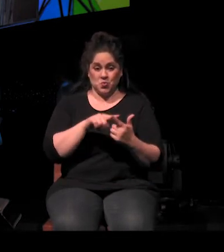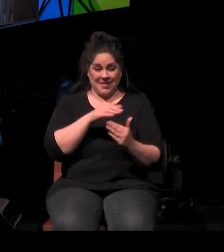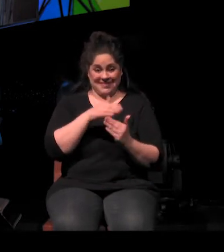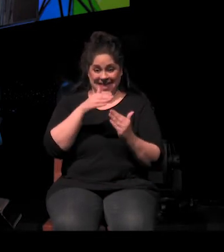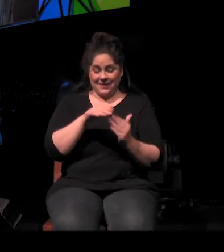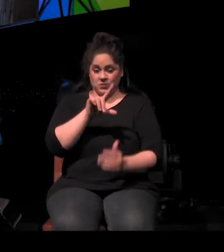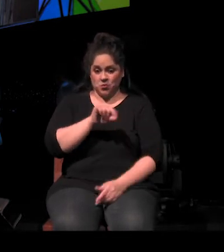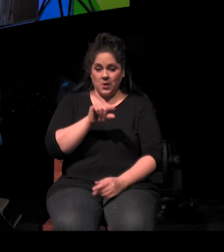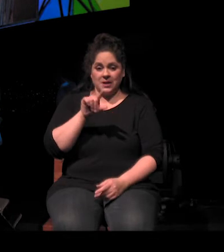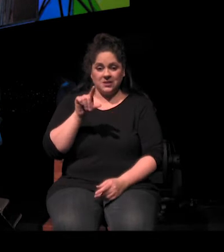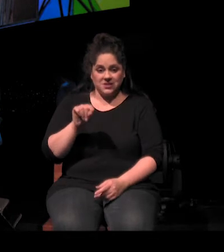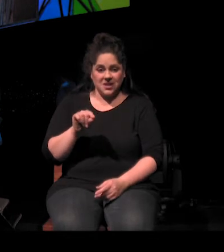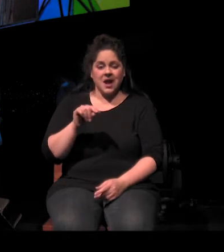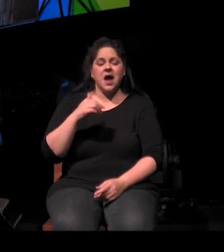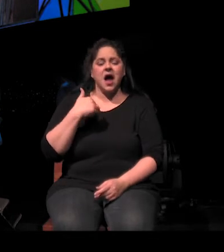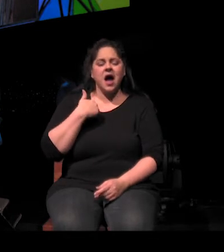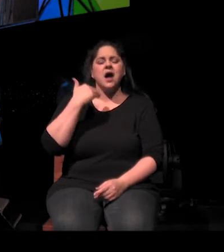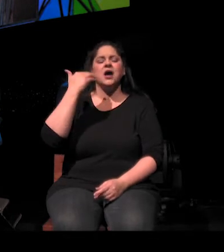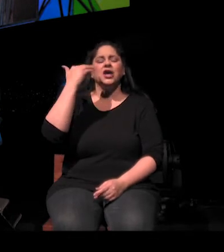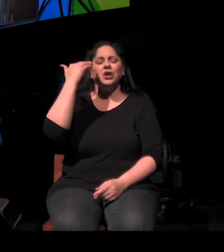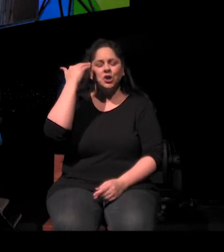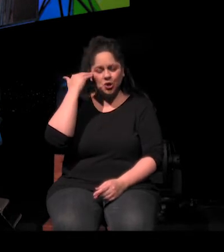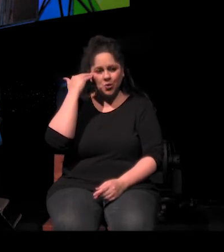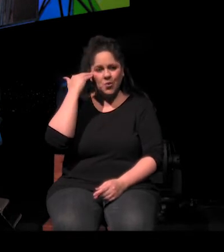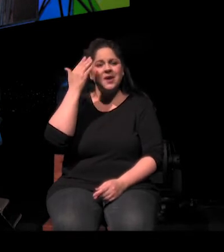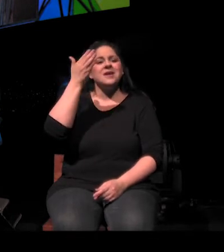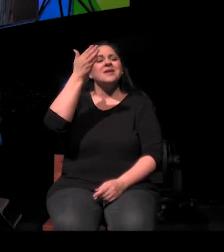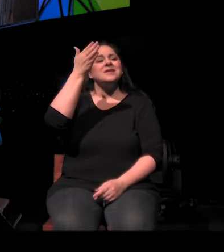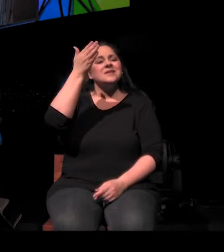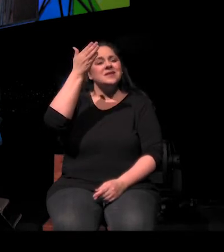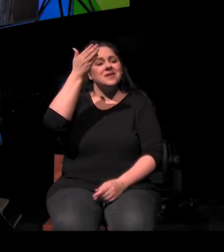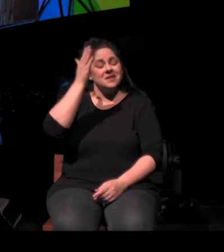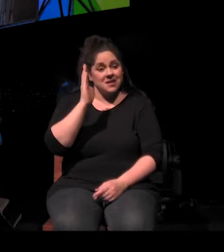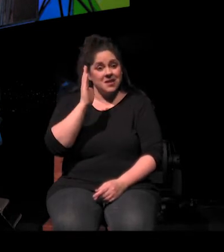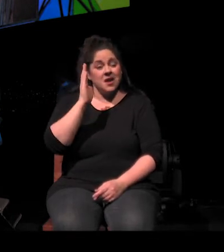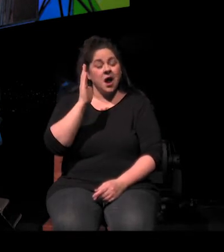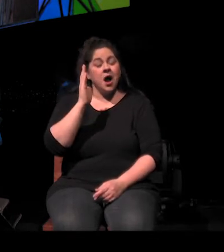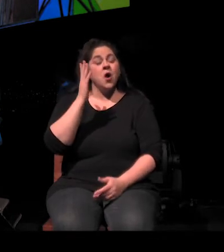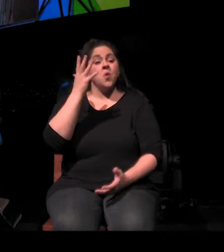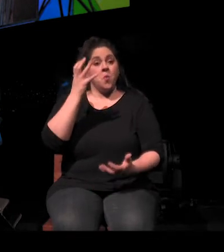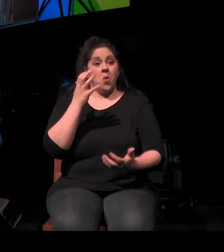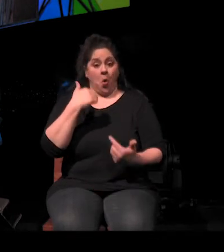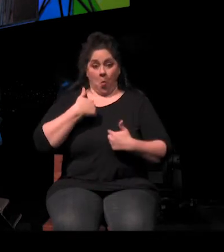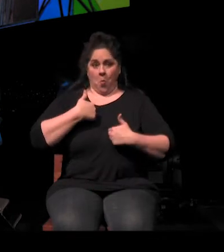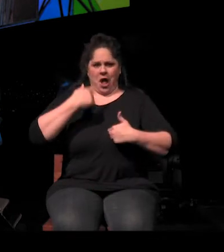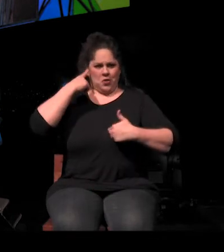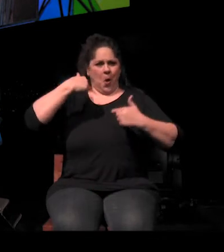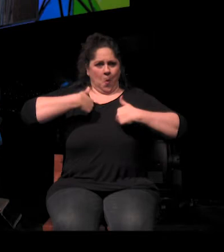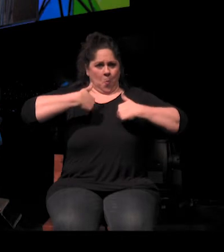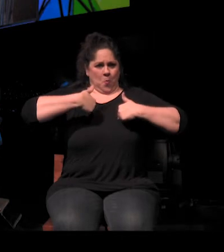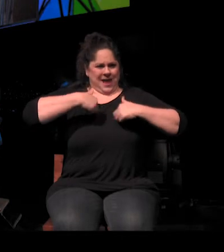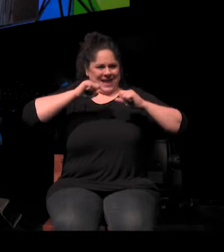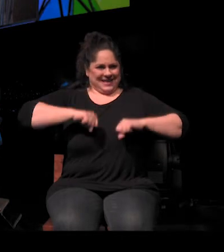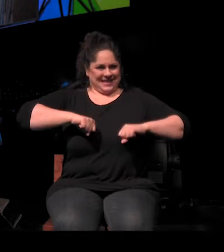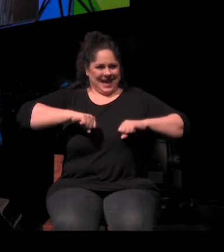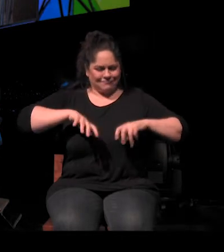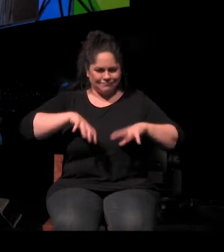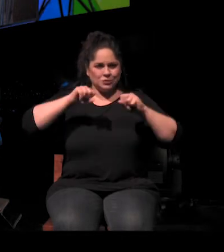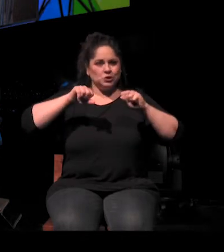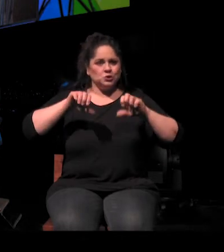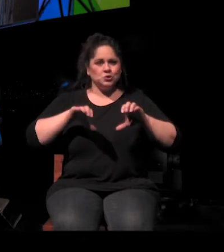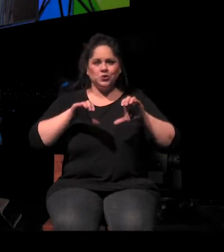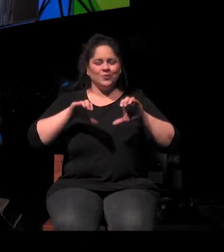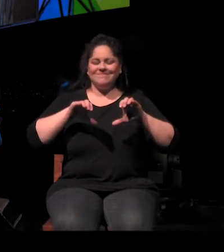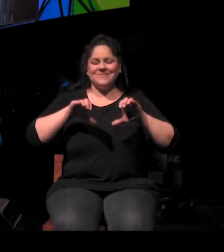I know that He desired to take what we thought we could do out of us, going, God, this is